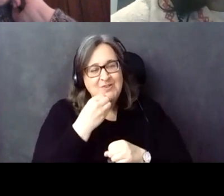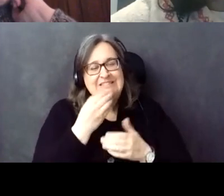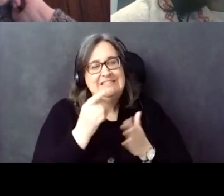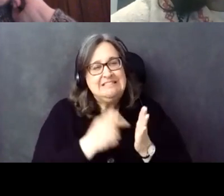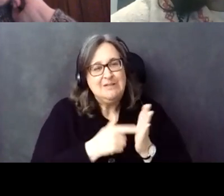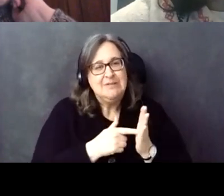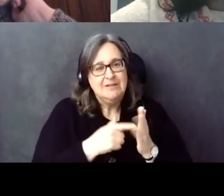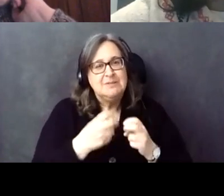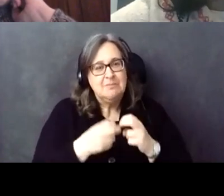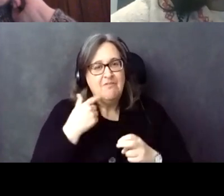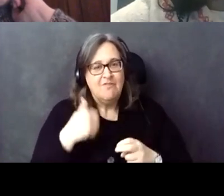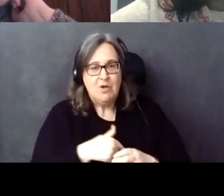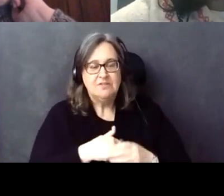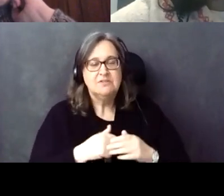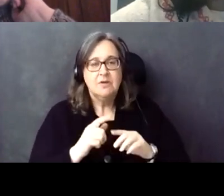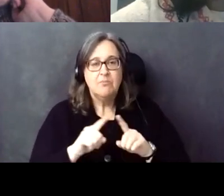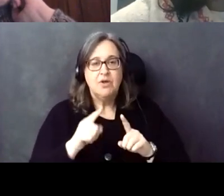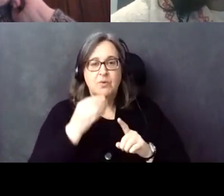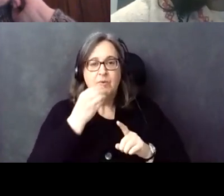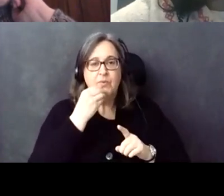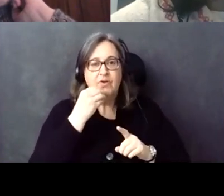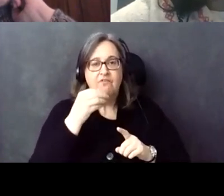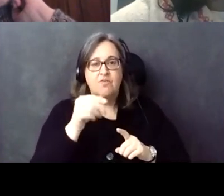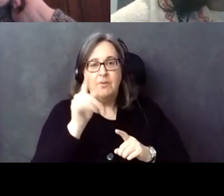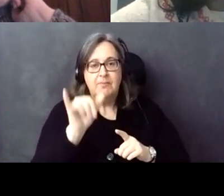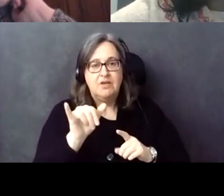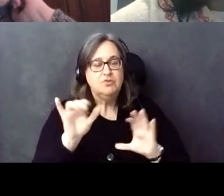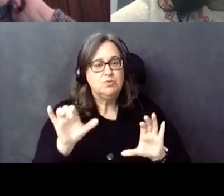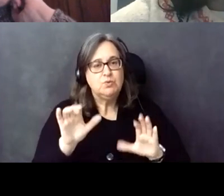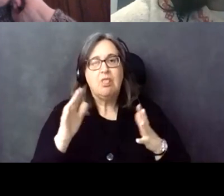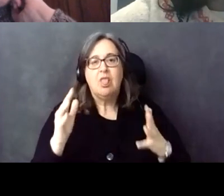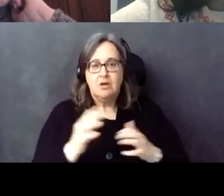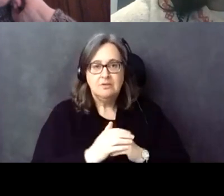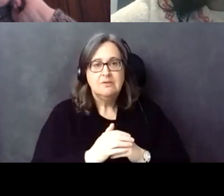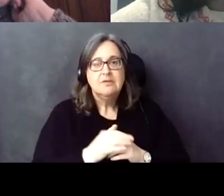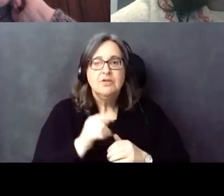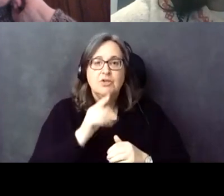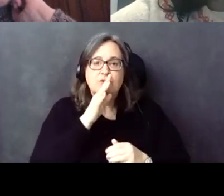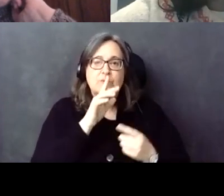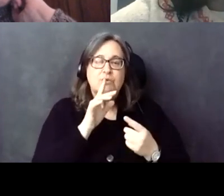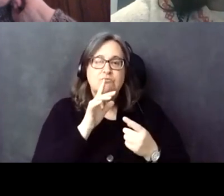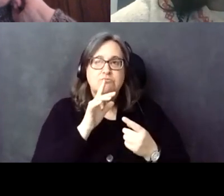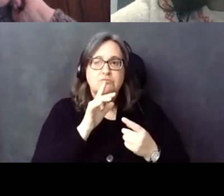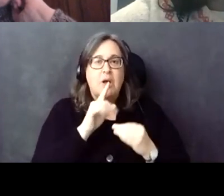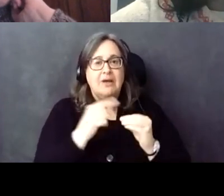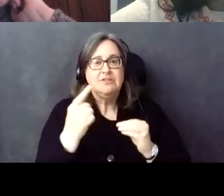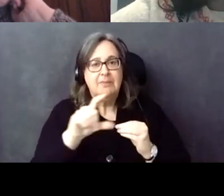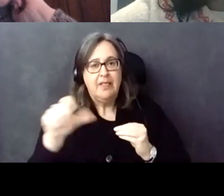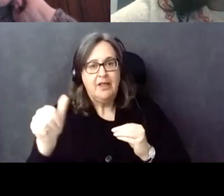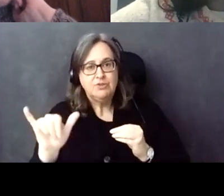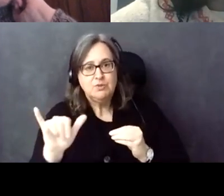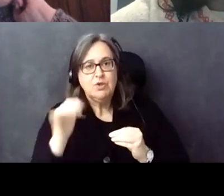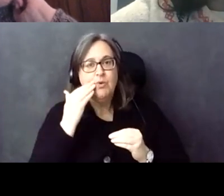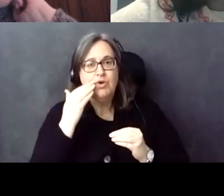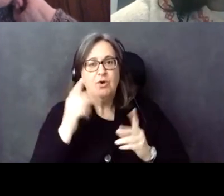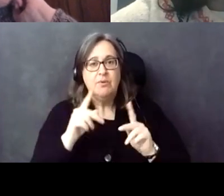for us. But I do think the food pantries they do a lot. And I think you're also speaking to another point. Like, we know that people can make it